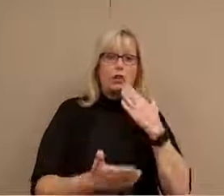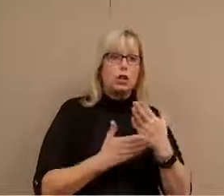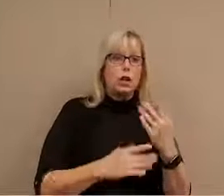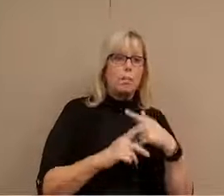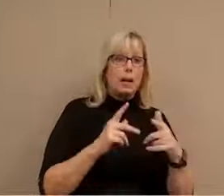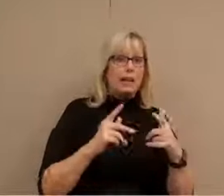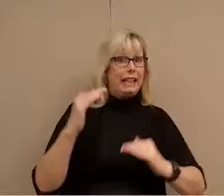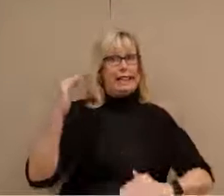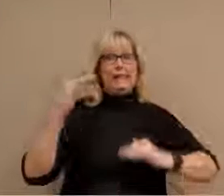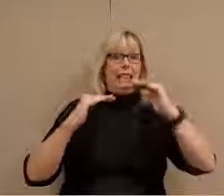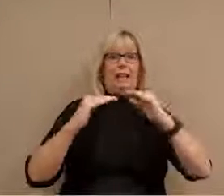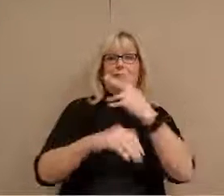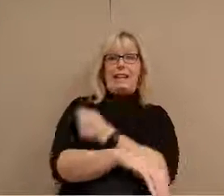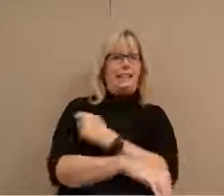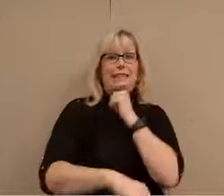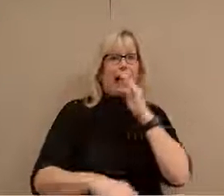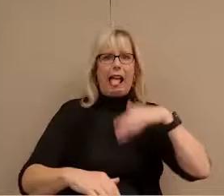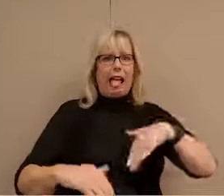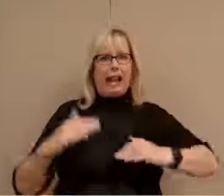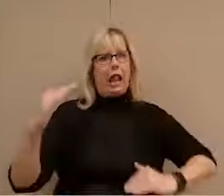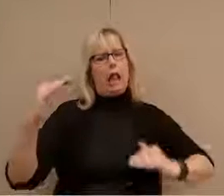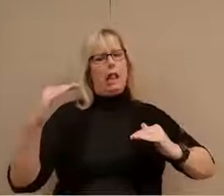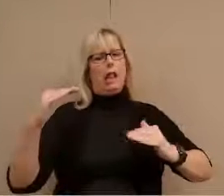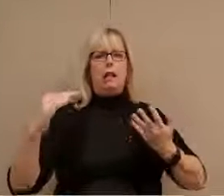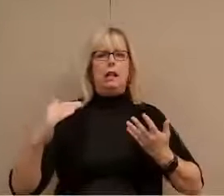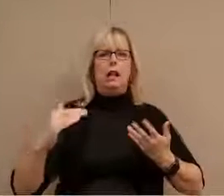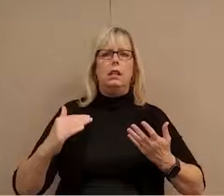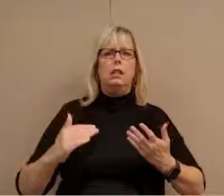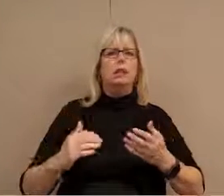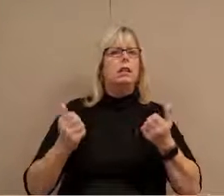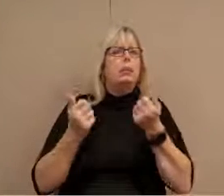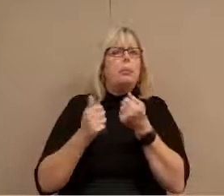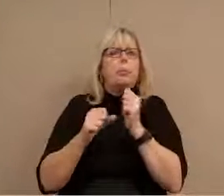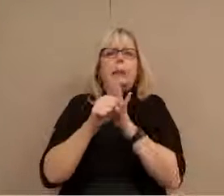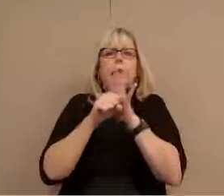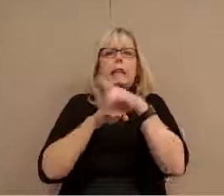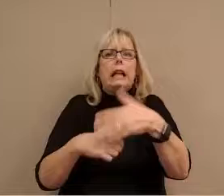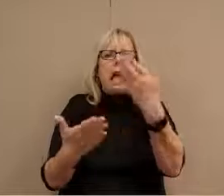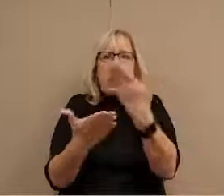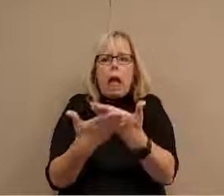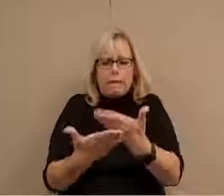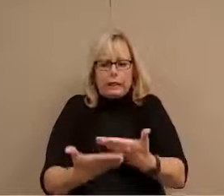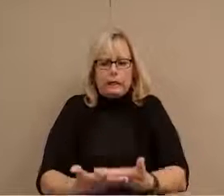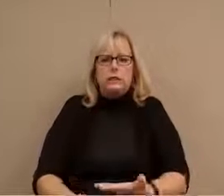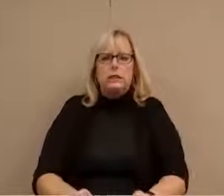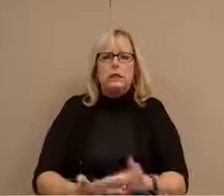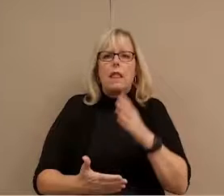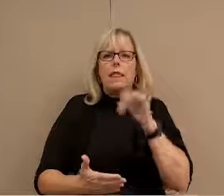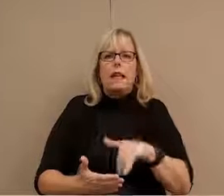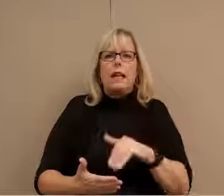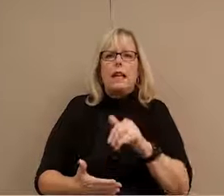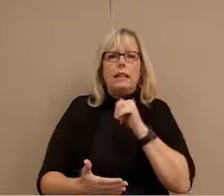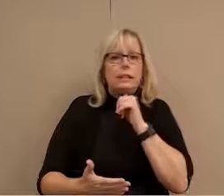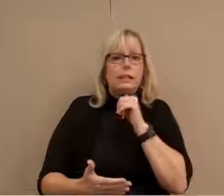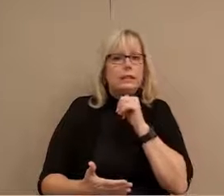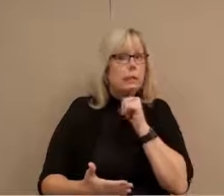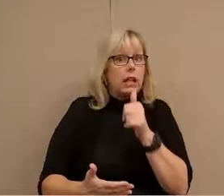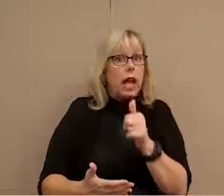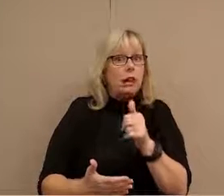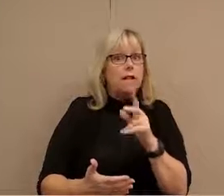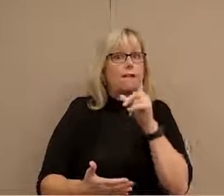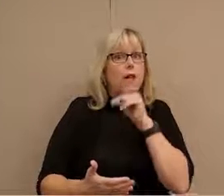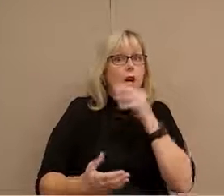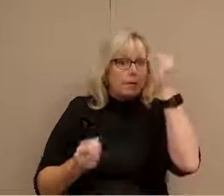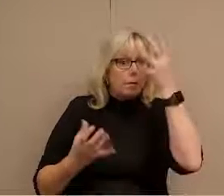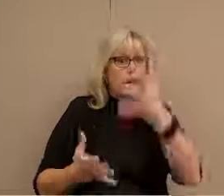getting vaccinated, okay? There's still plenty of literature and evidence that's not misinformation, and I have